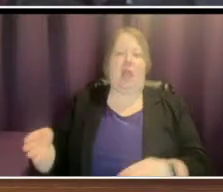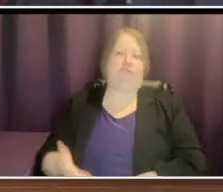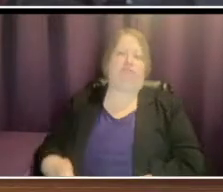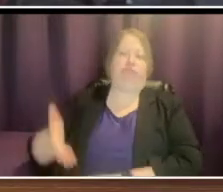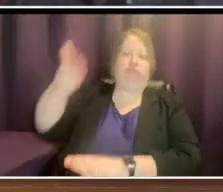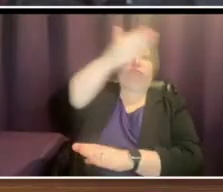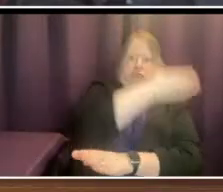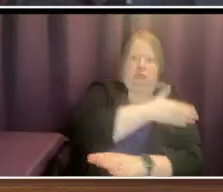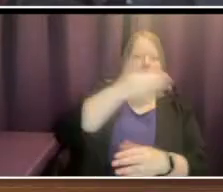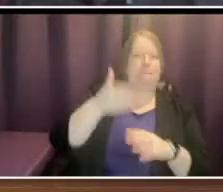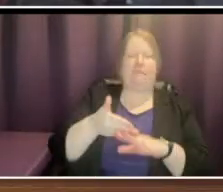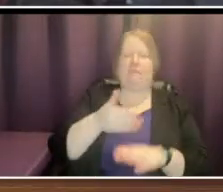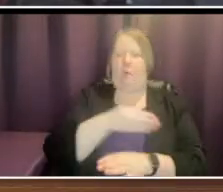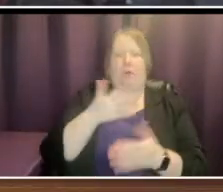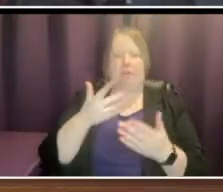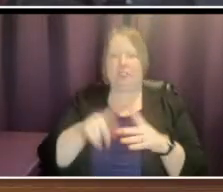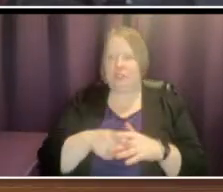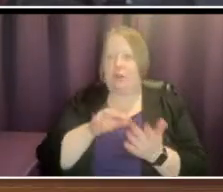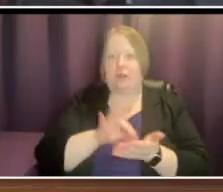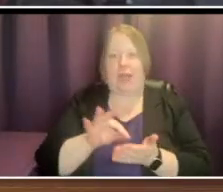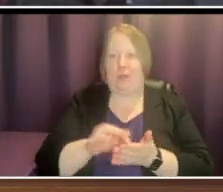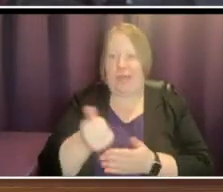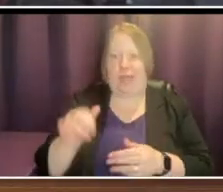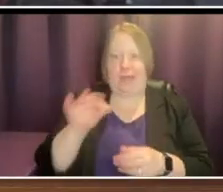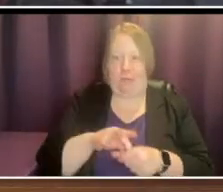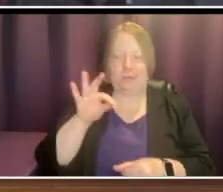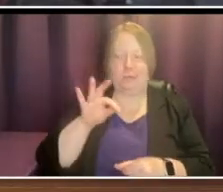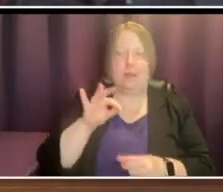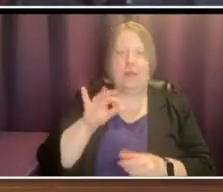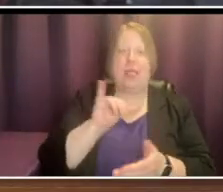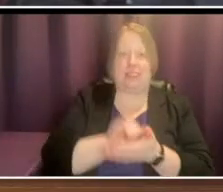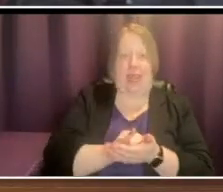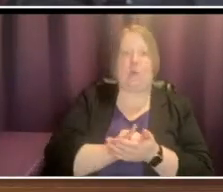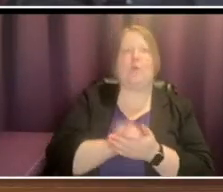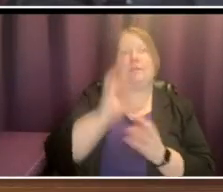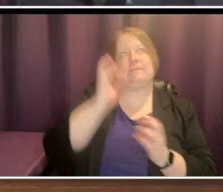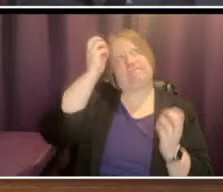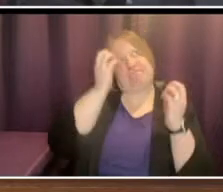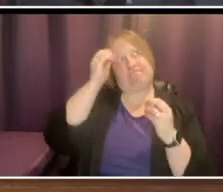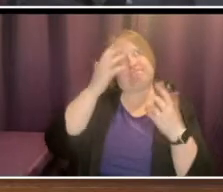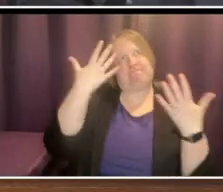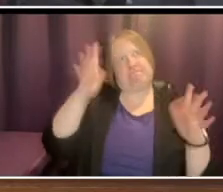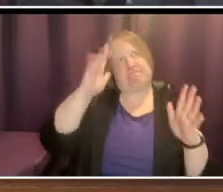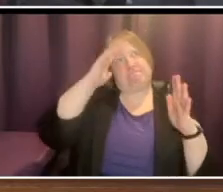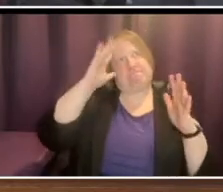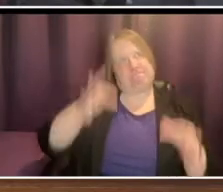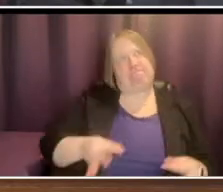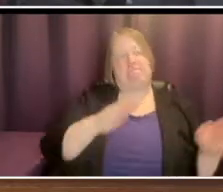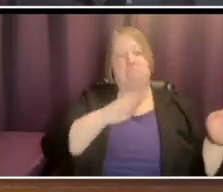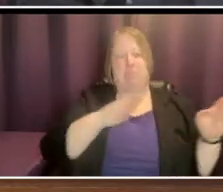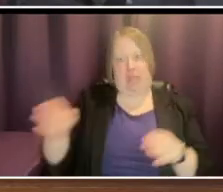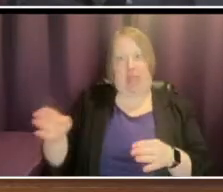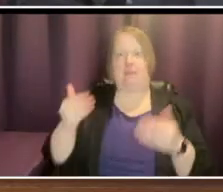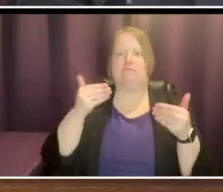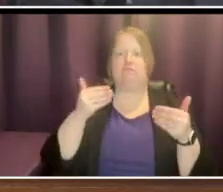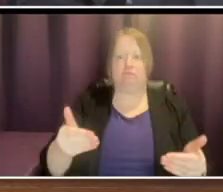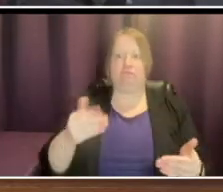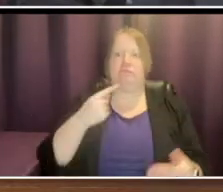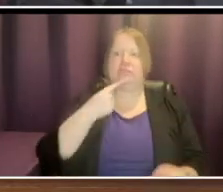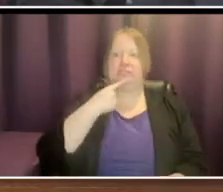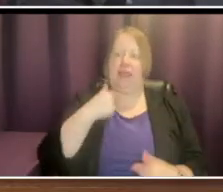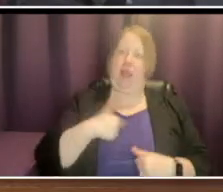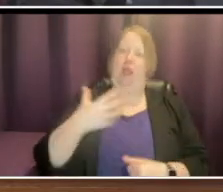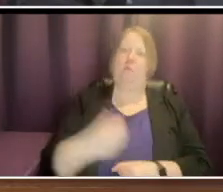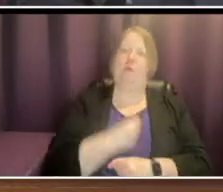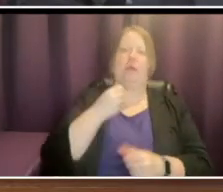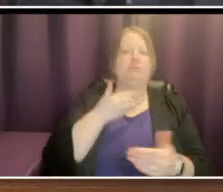votes had been counted. It was a premeditated plan by the president to declare victory no matter what the actual result